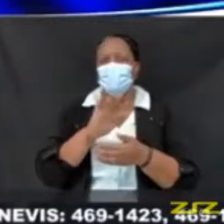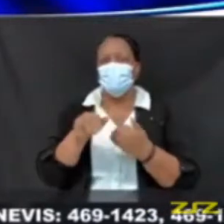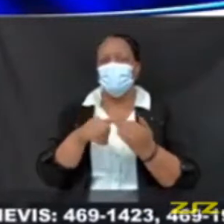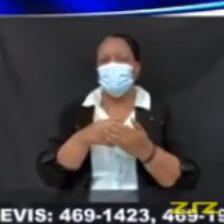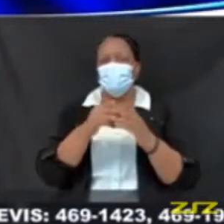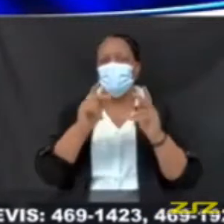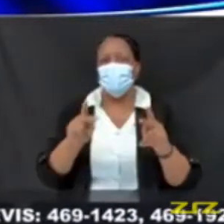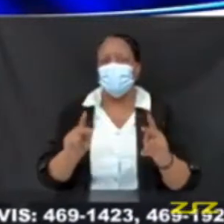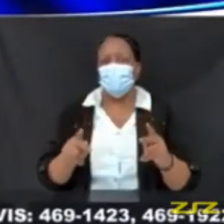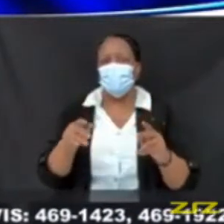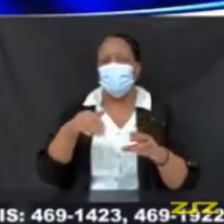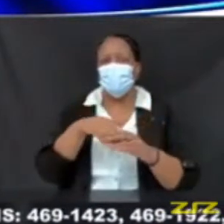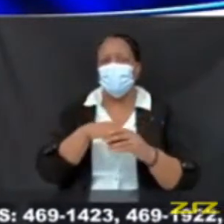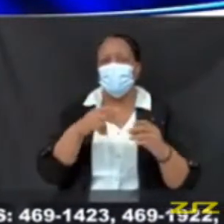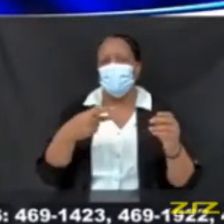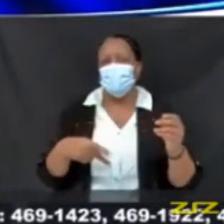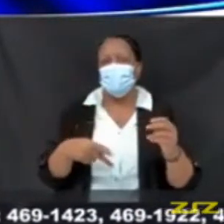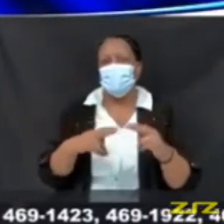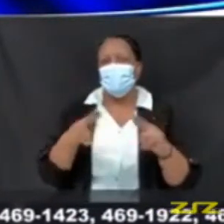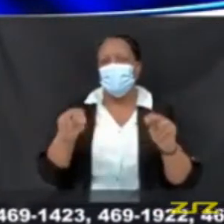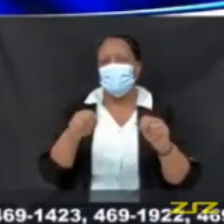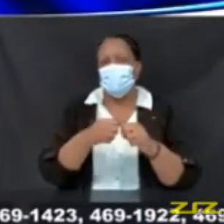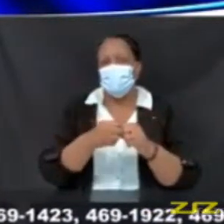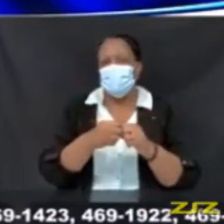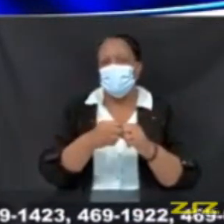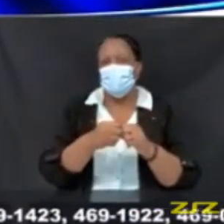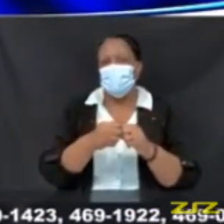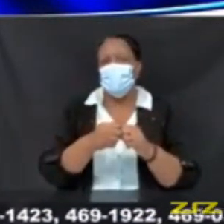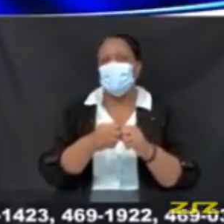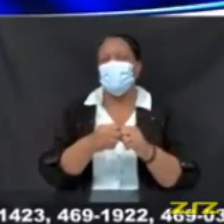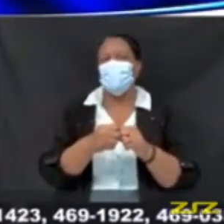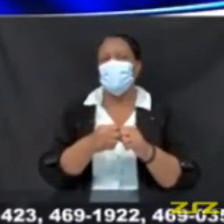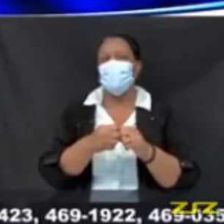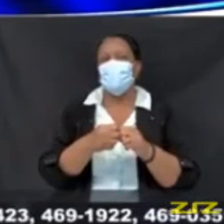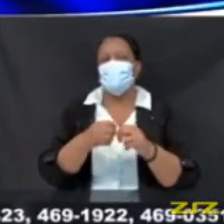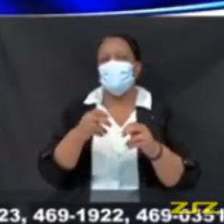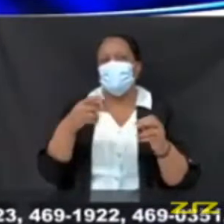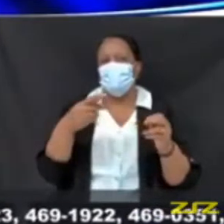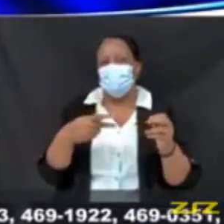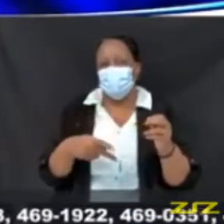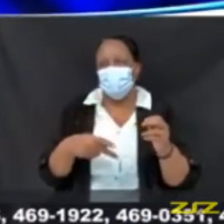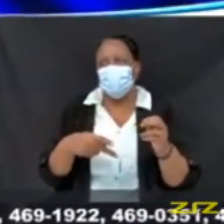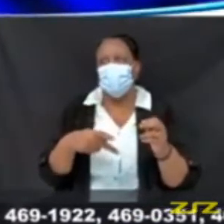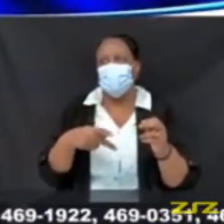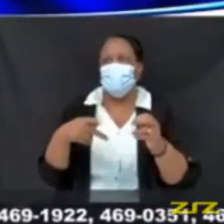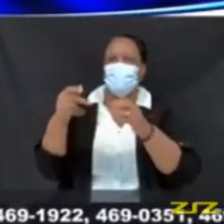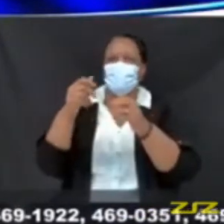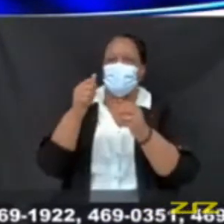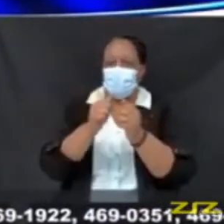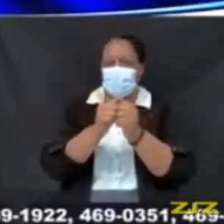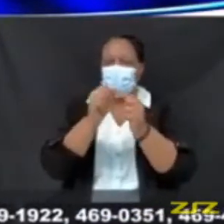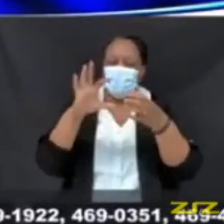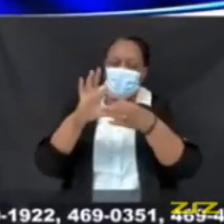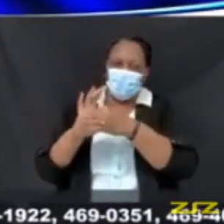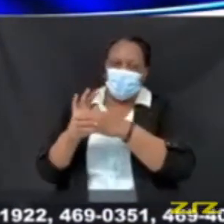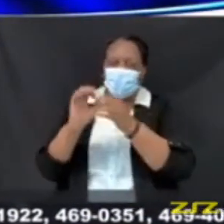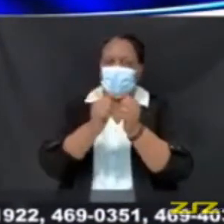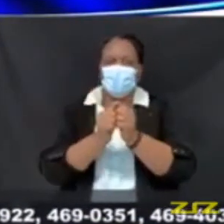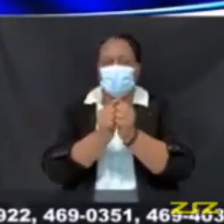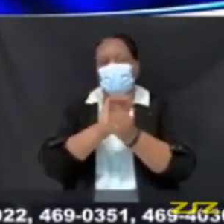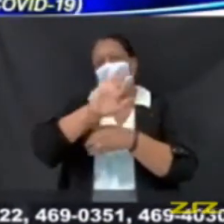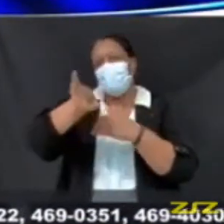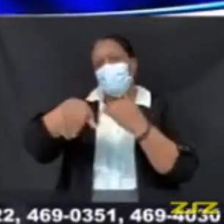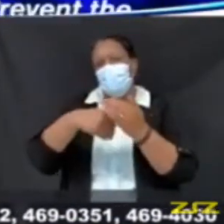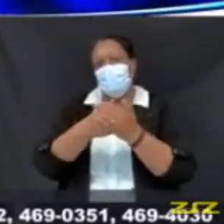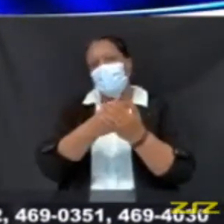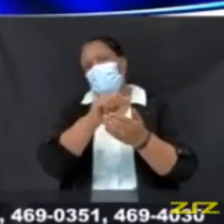citizens and residents of St. Kitts and Nevis, our Federation of St. Kitts and Nevis today joins other United Nations member